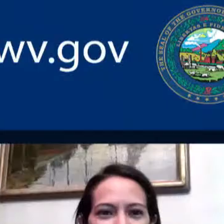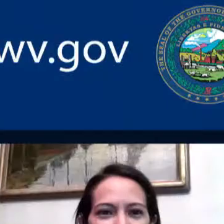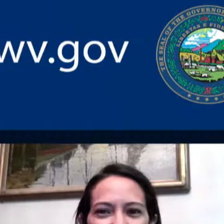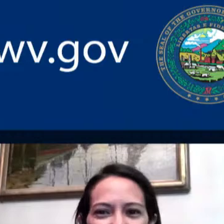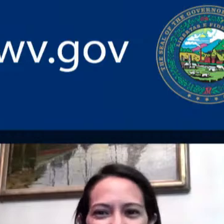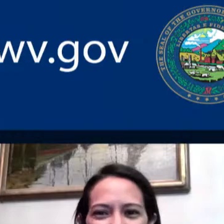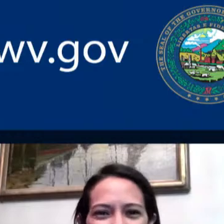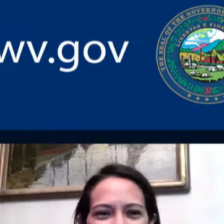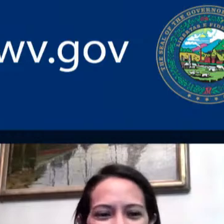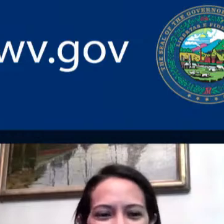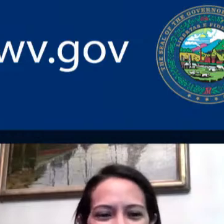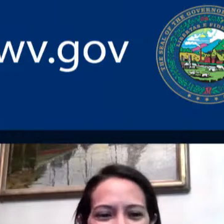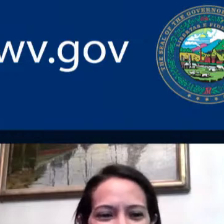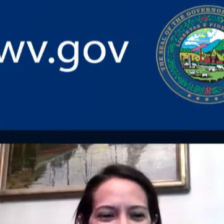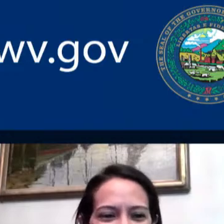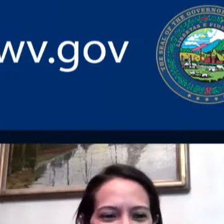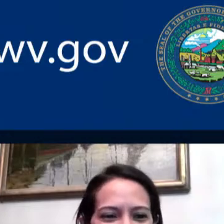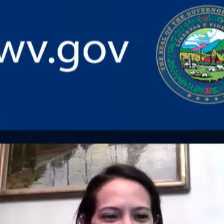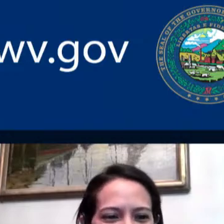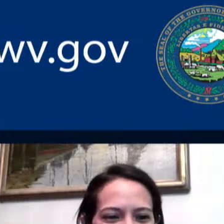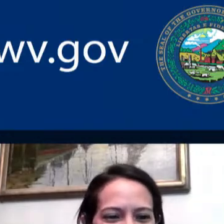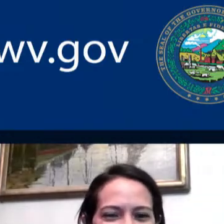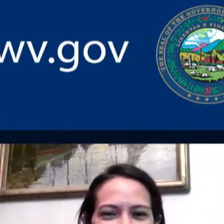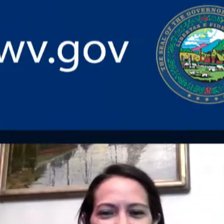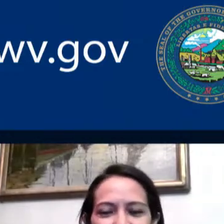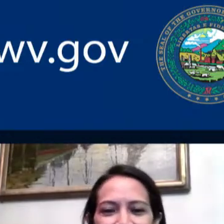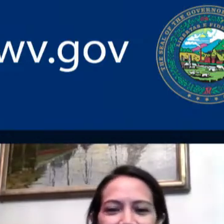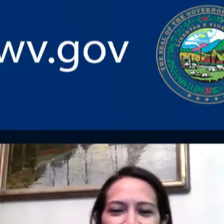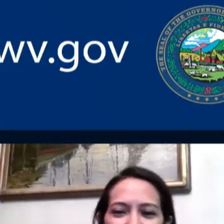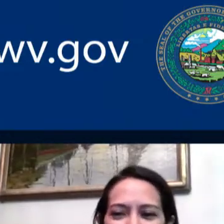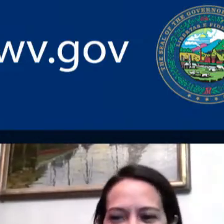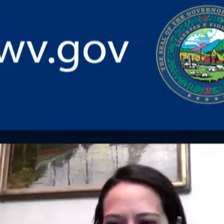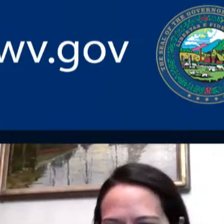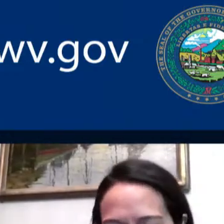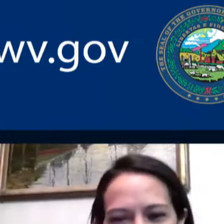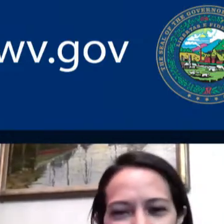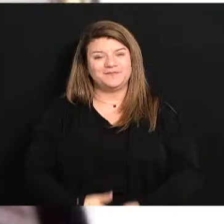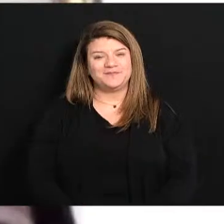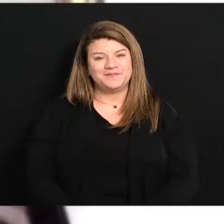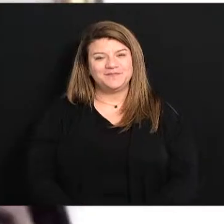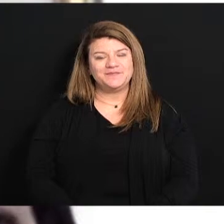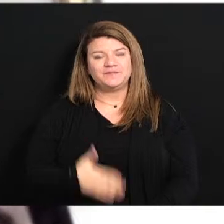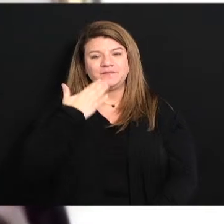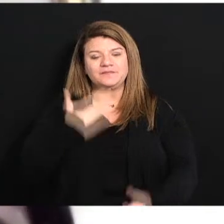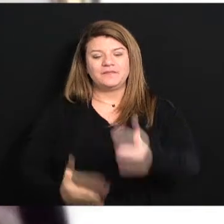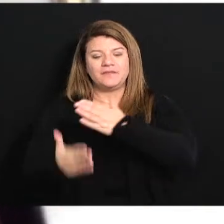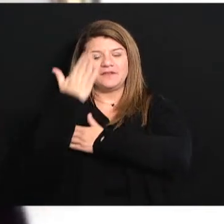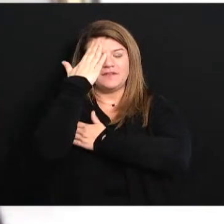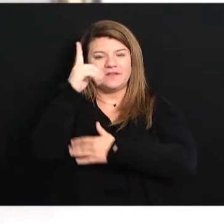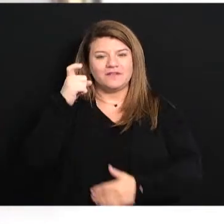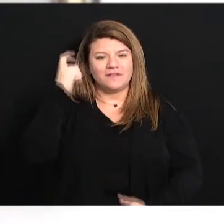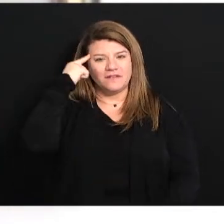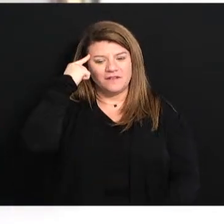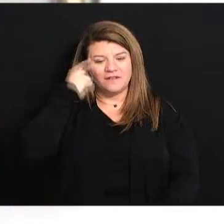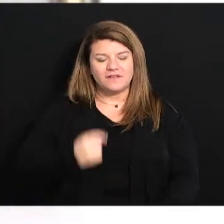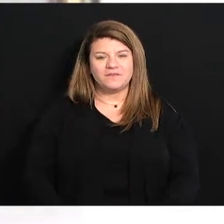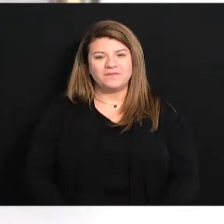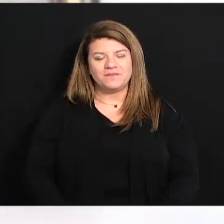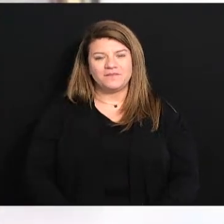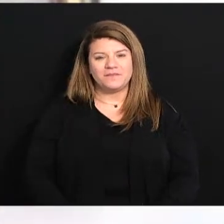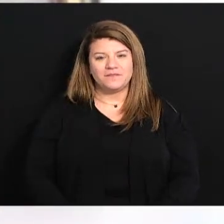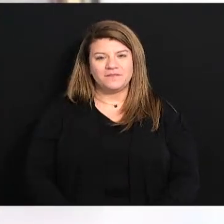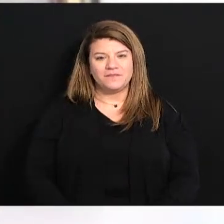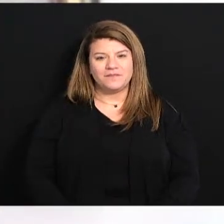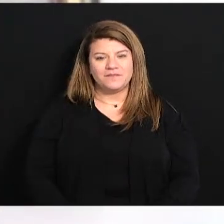All right, thank you, Bill. Next to Dr. Ayn Amjad, our State Health Officer. Good morning. Governor, I also want to wish you a happy